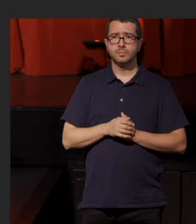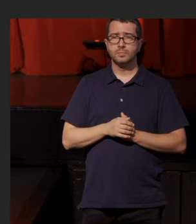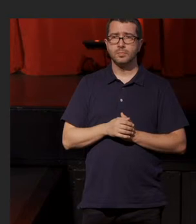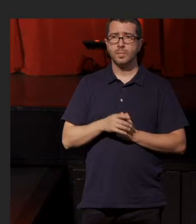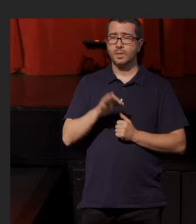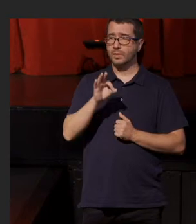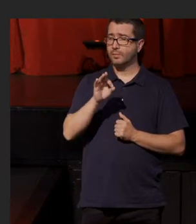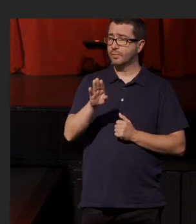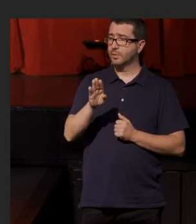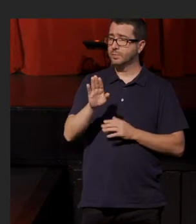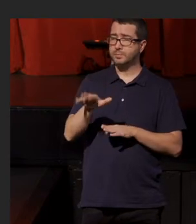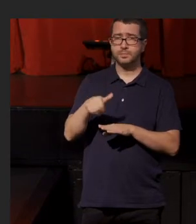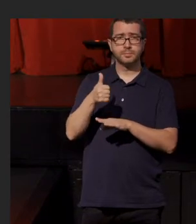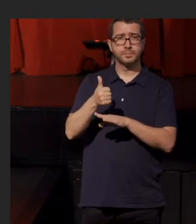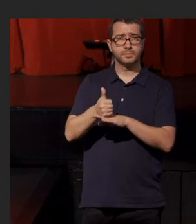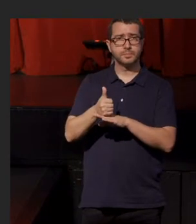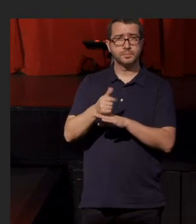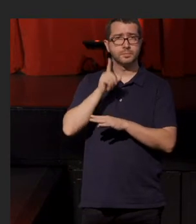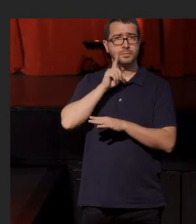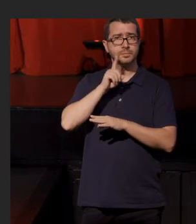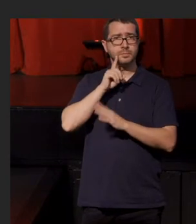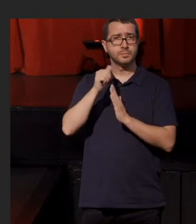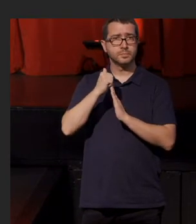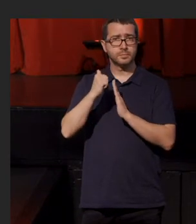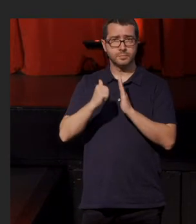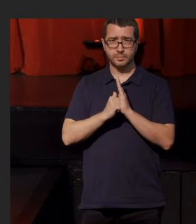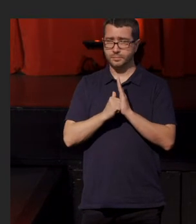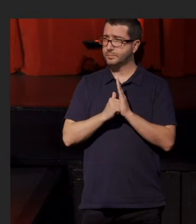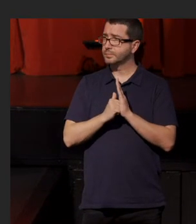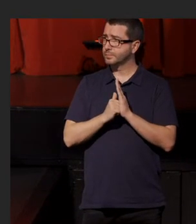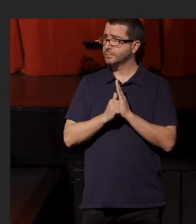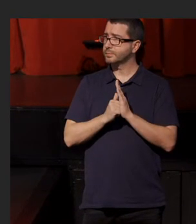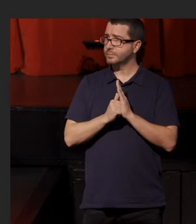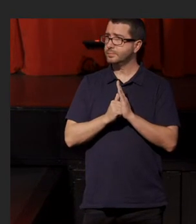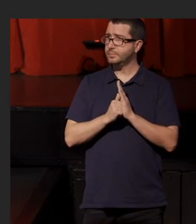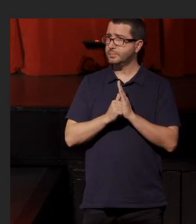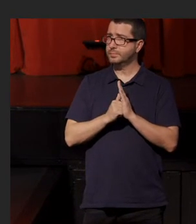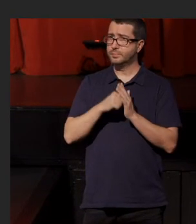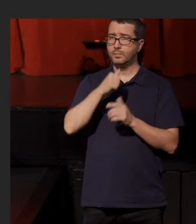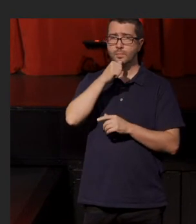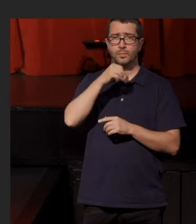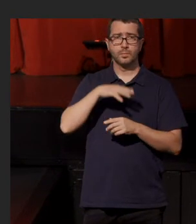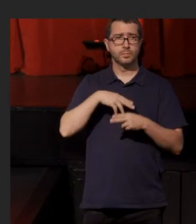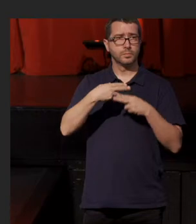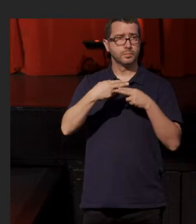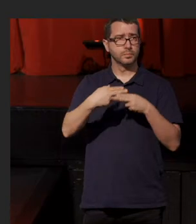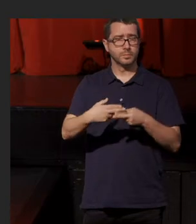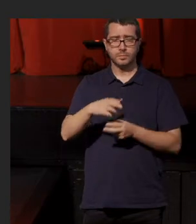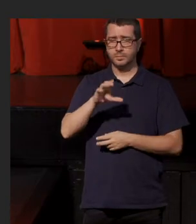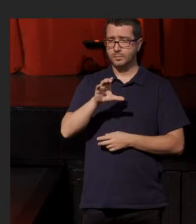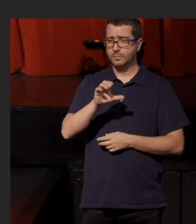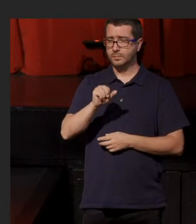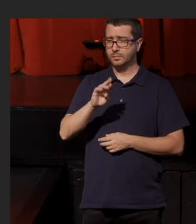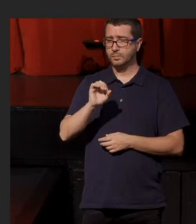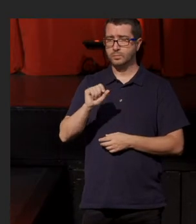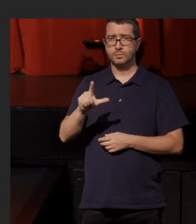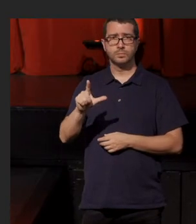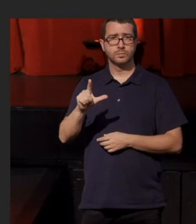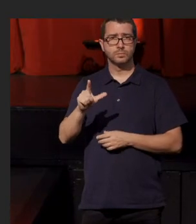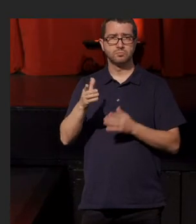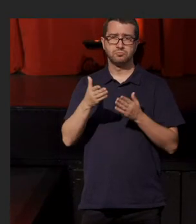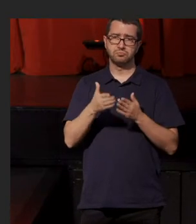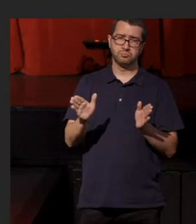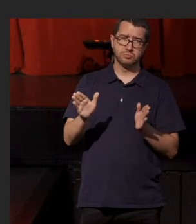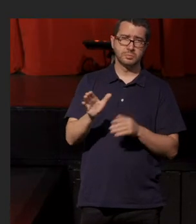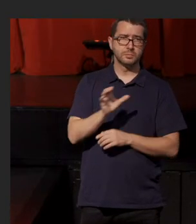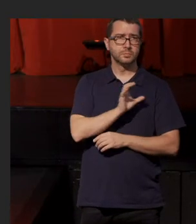Facebook created a fictitious account. There was a woman that they called Carol that was kind of generic. She was a